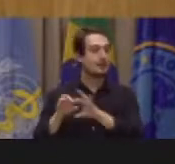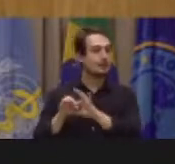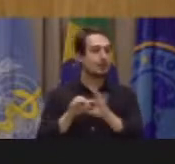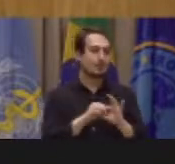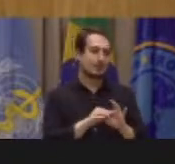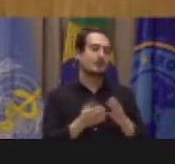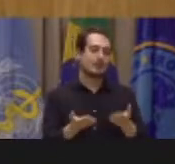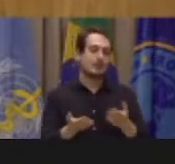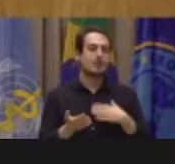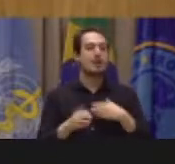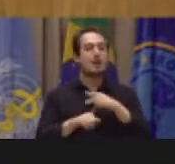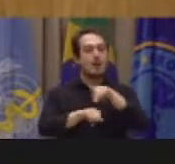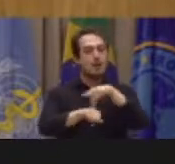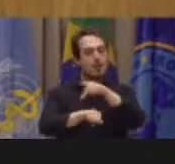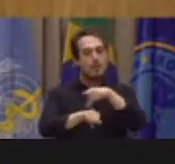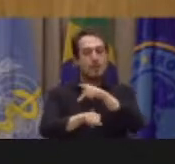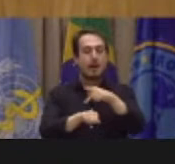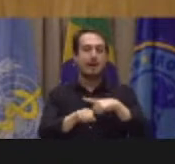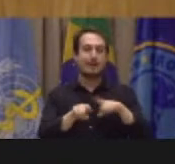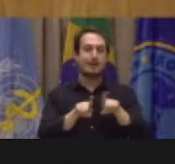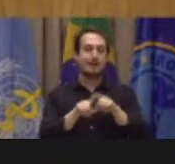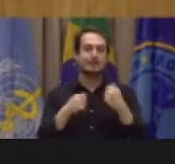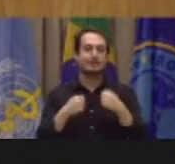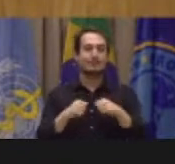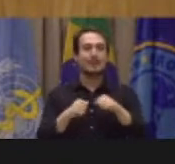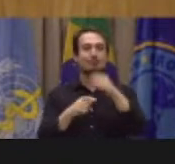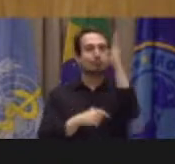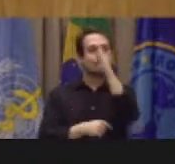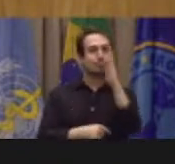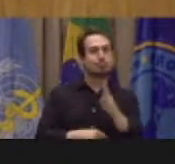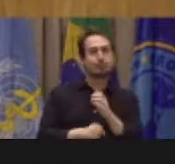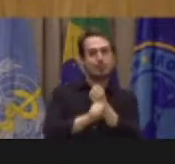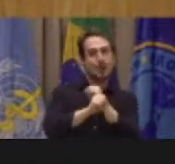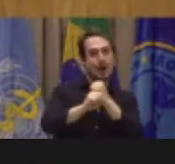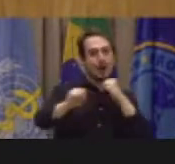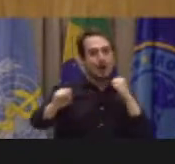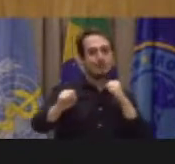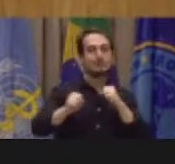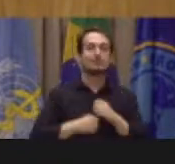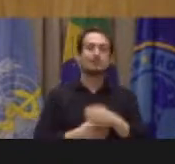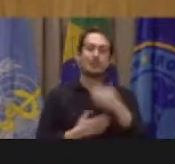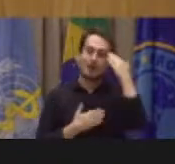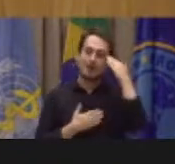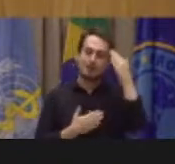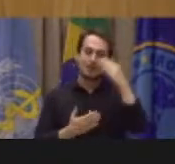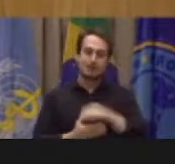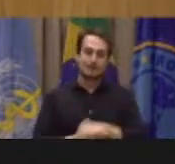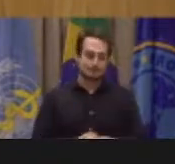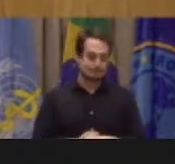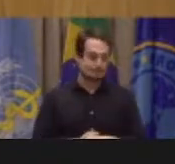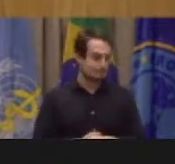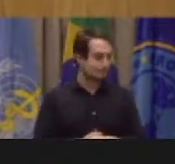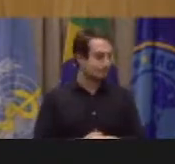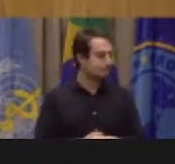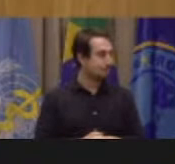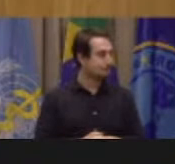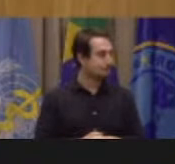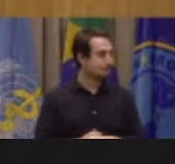the pandemic because our country is really big. Thank you very much,